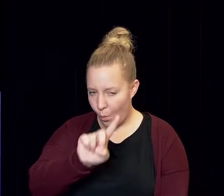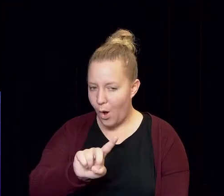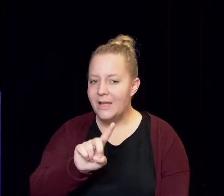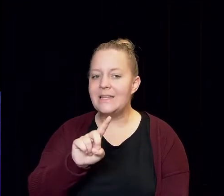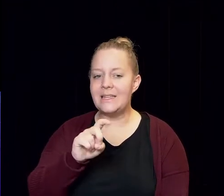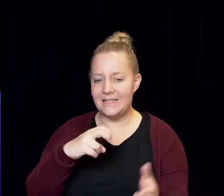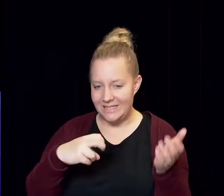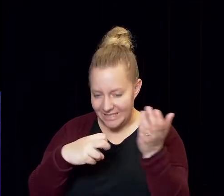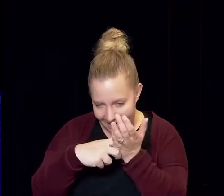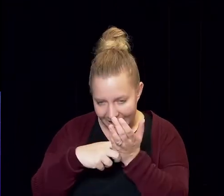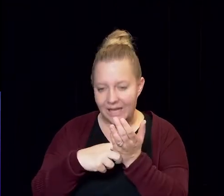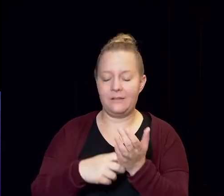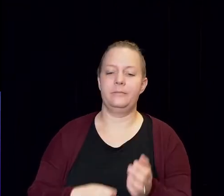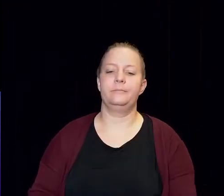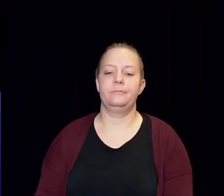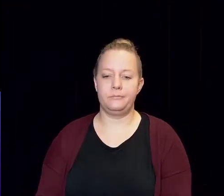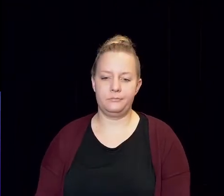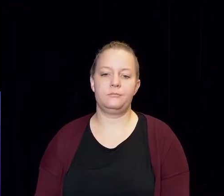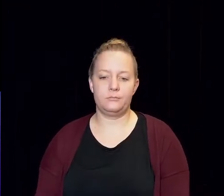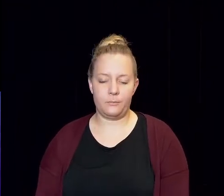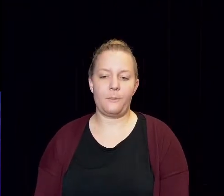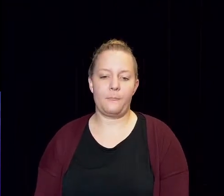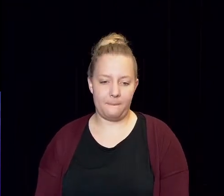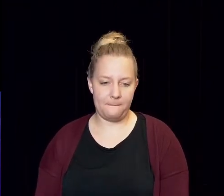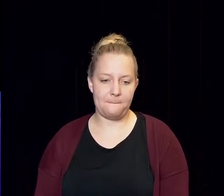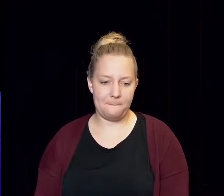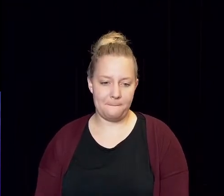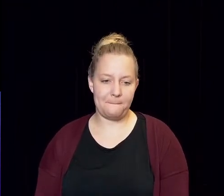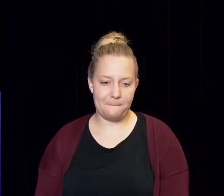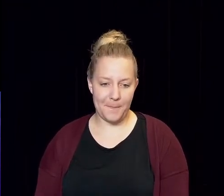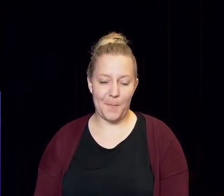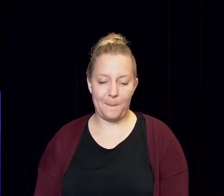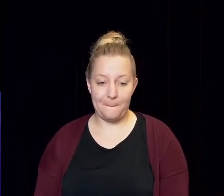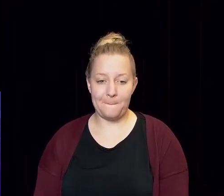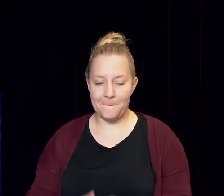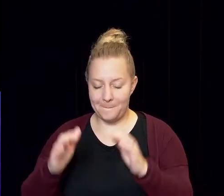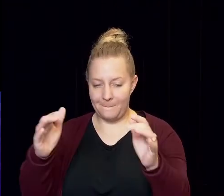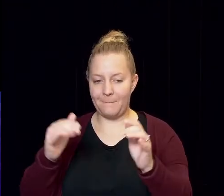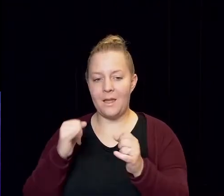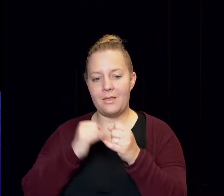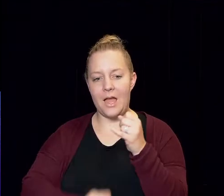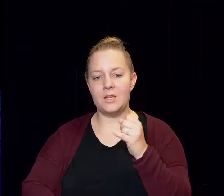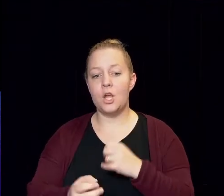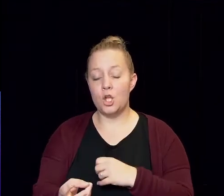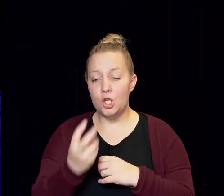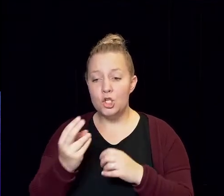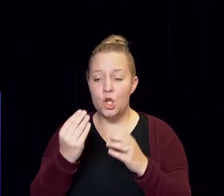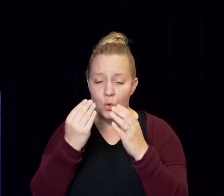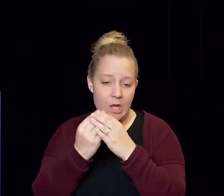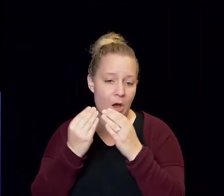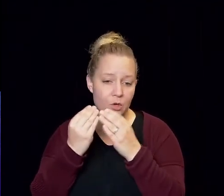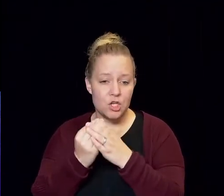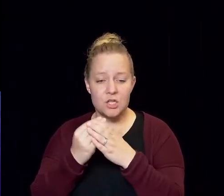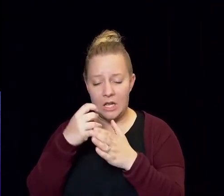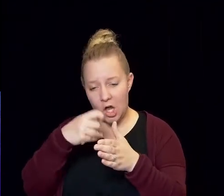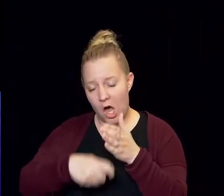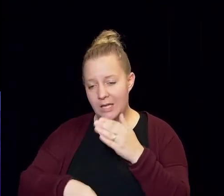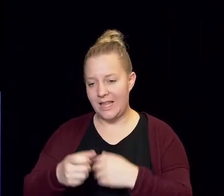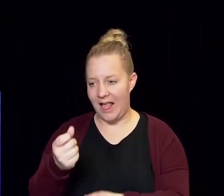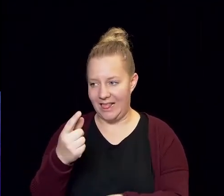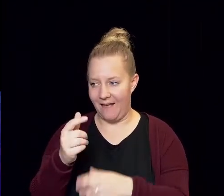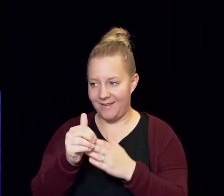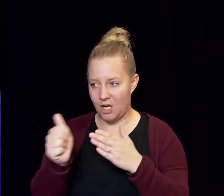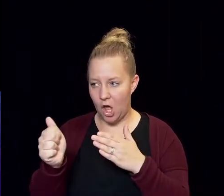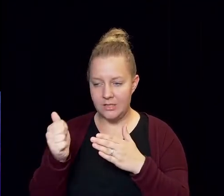that there is just 1 of them. And then lastly, the 2 sandwiches cost $11. So if I know that